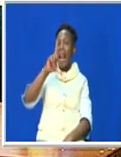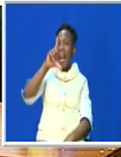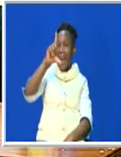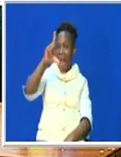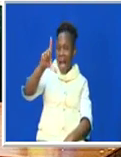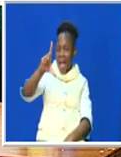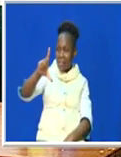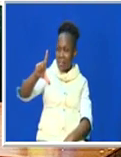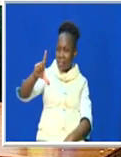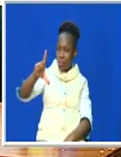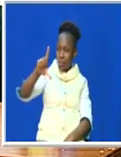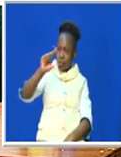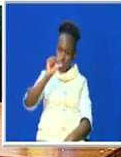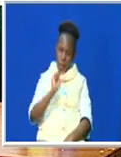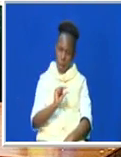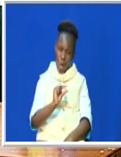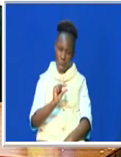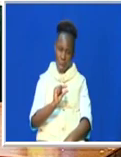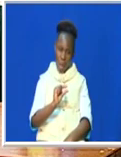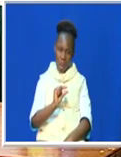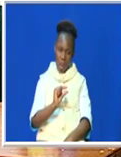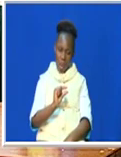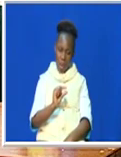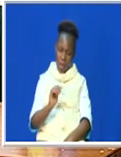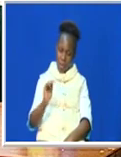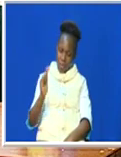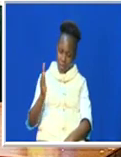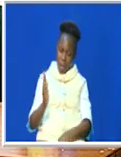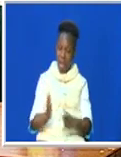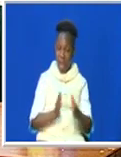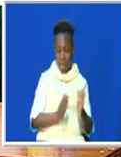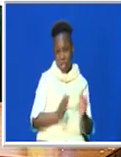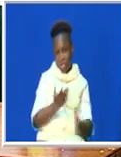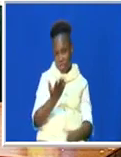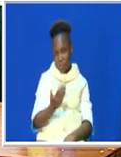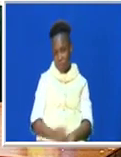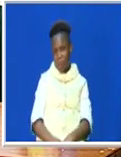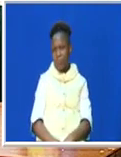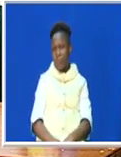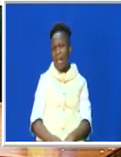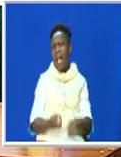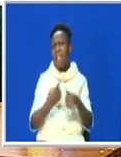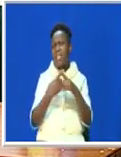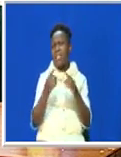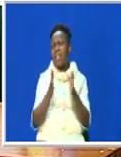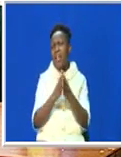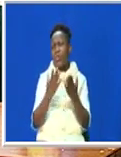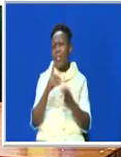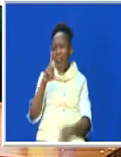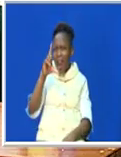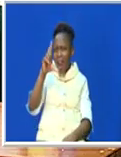to the smallest. Tell me, which is the largest